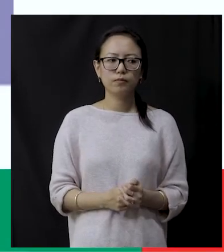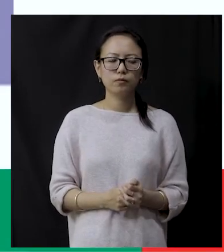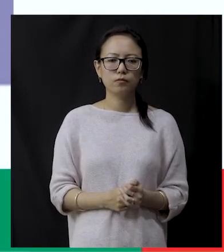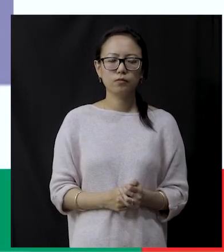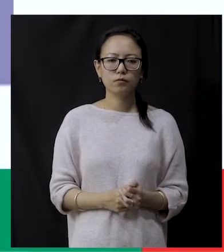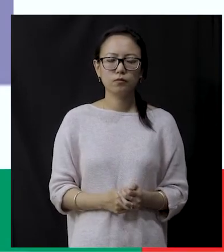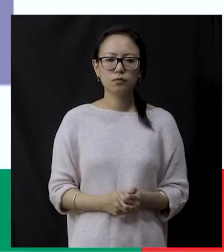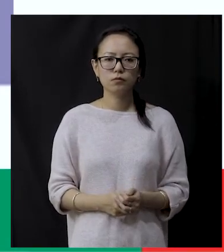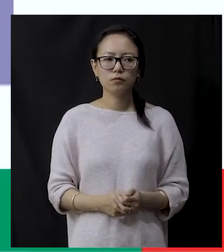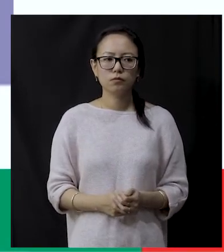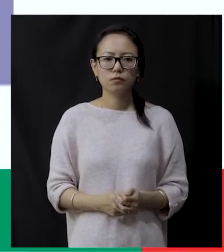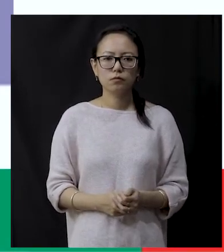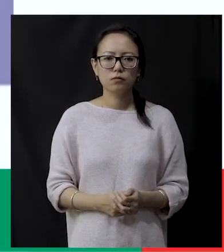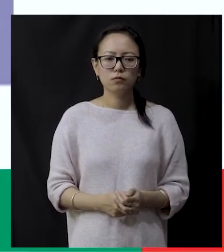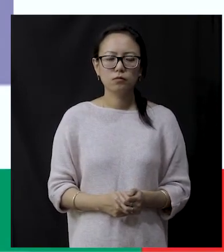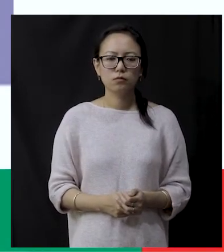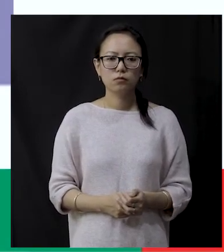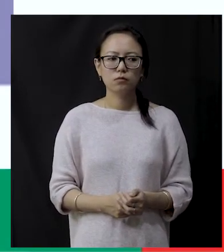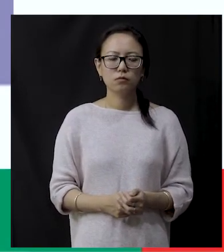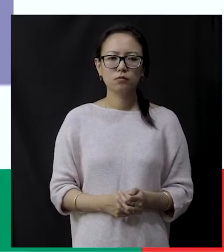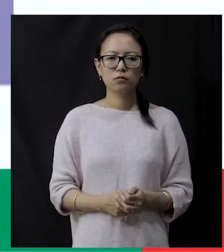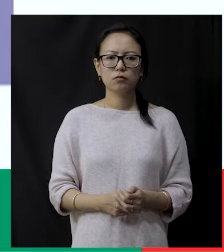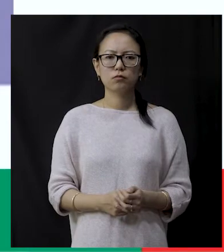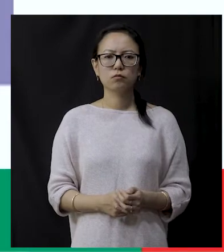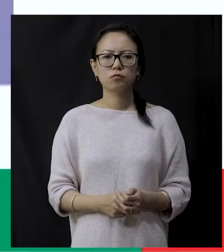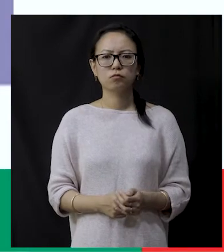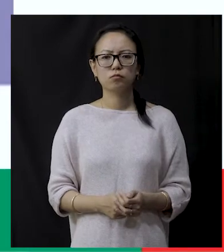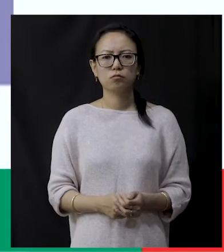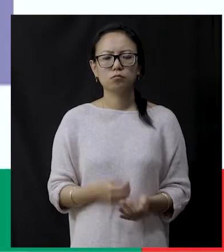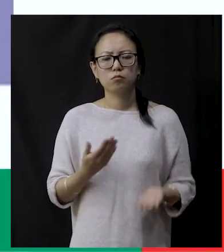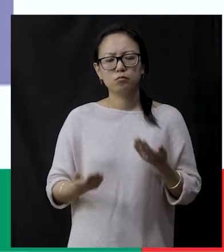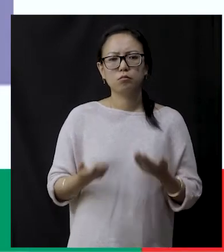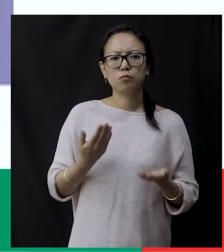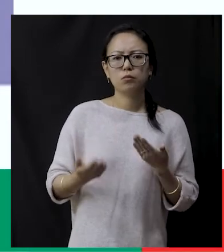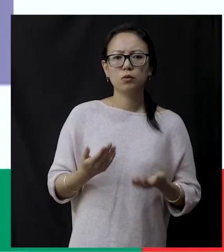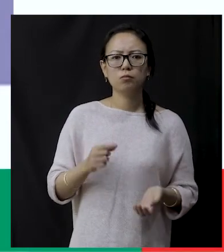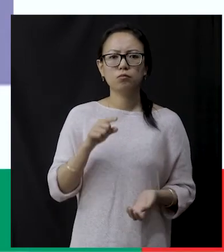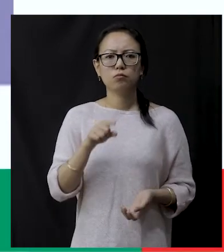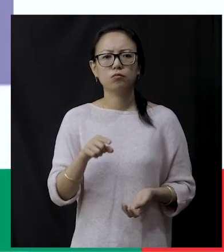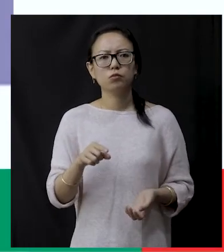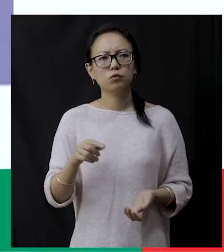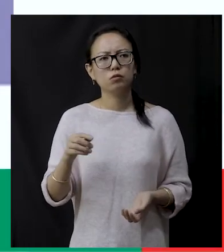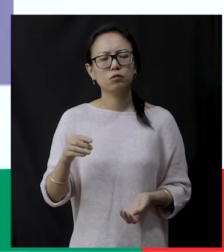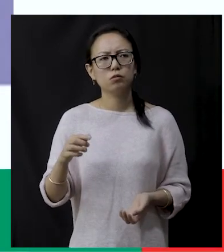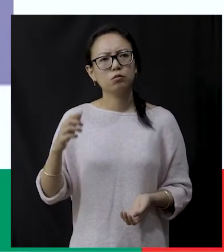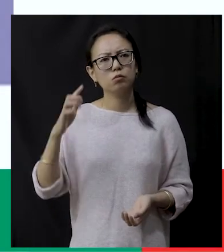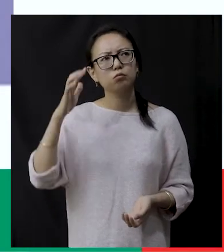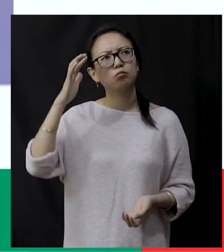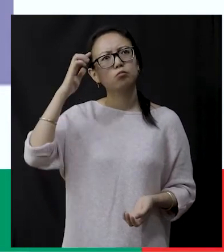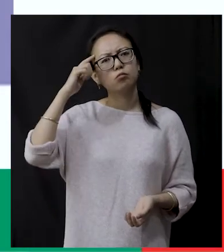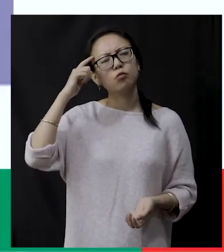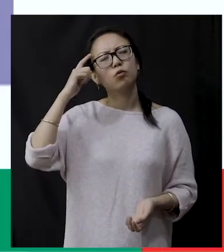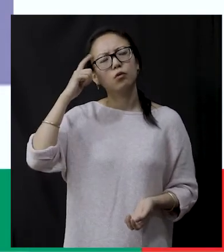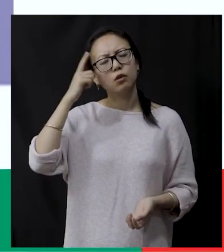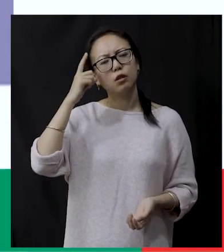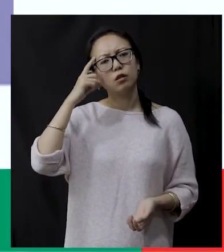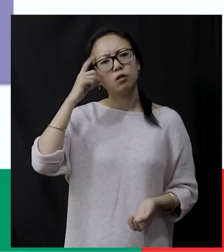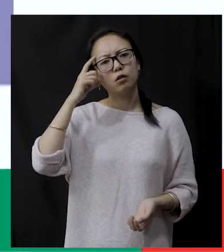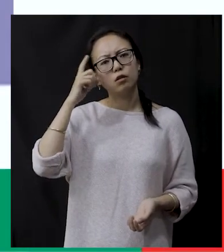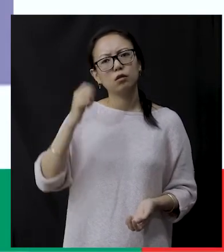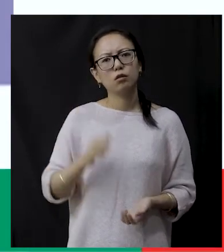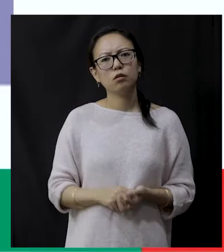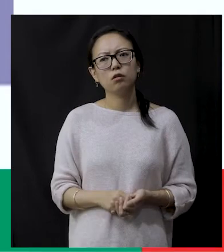day and night. Now you may be wondering, right? How do we get this day and why night? Why not